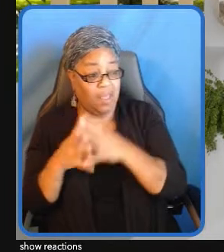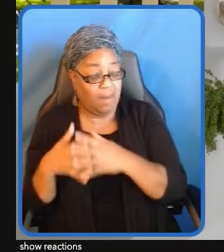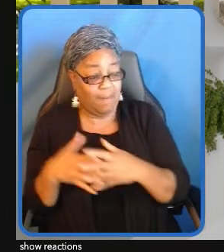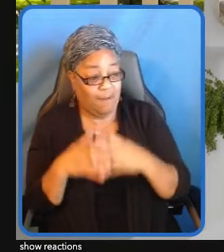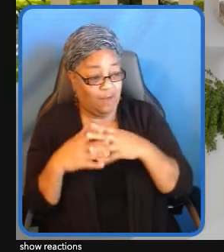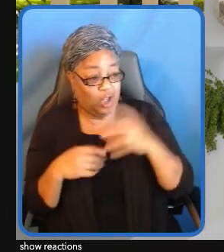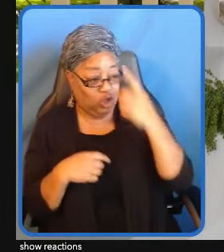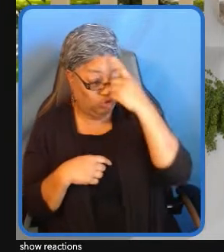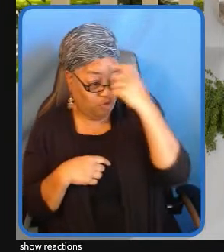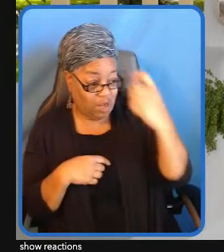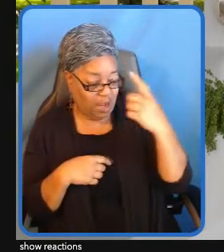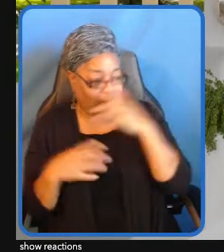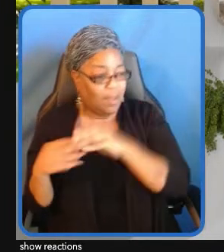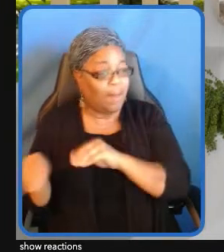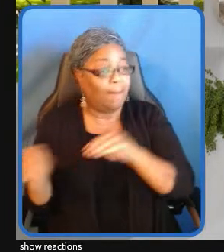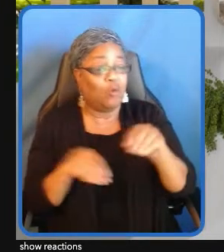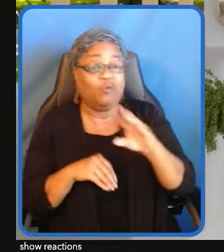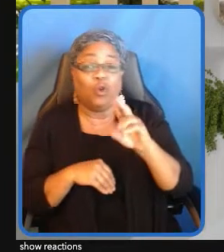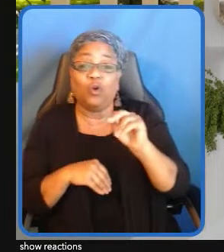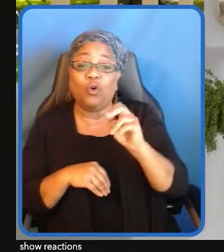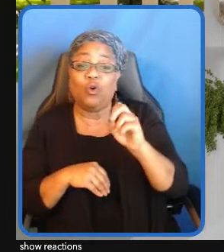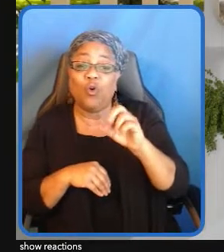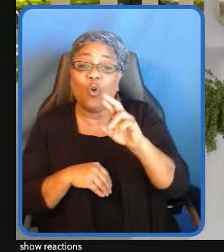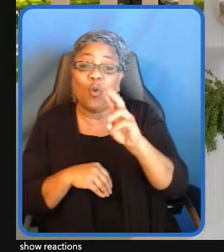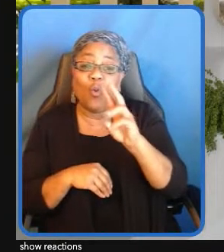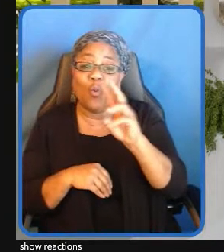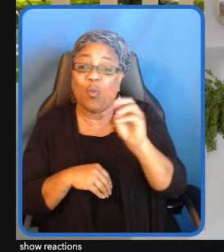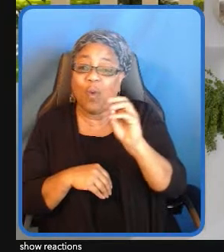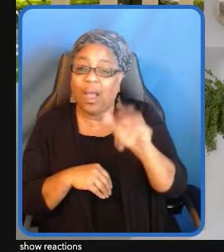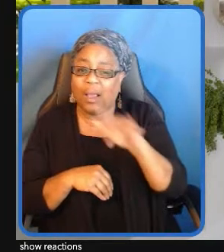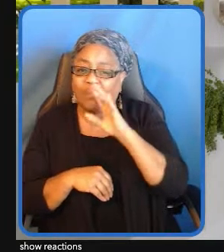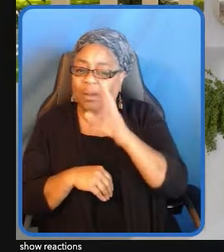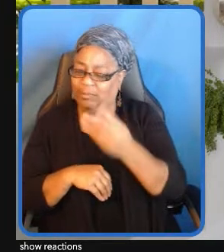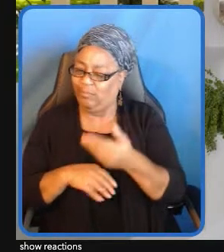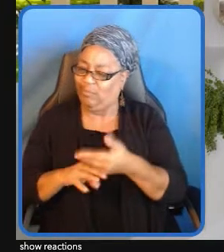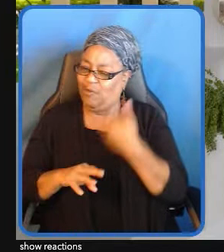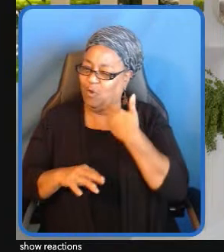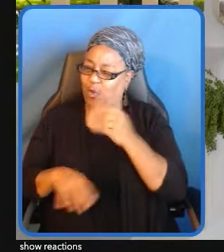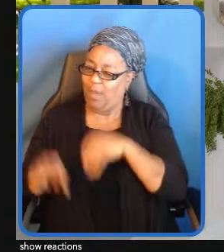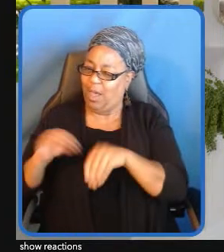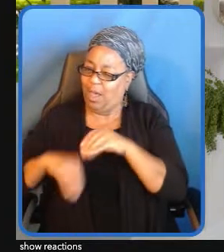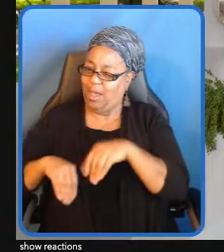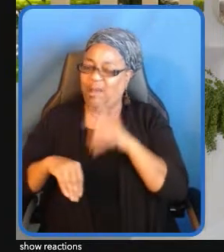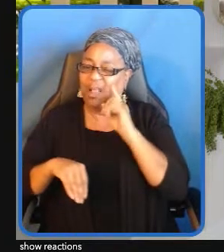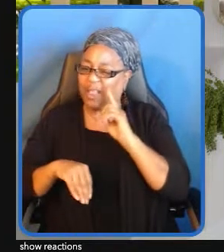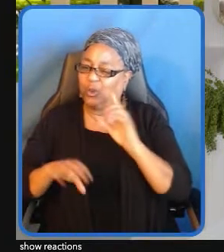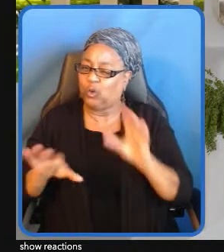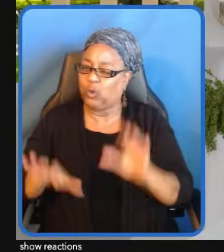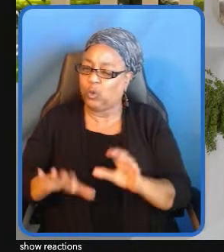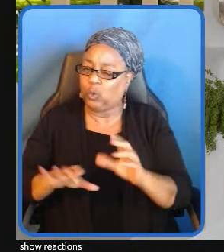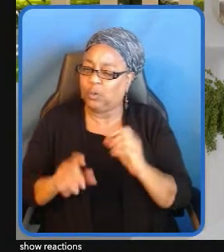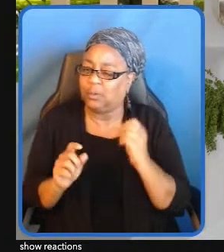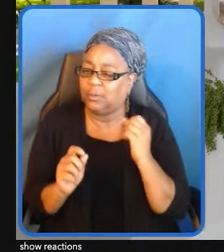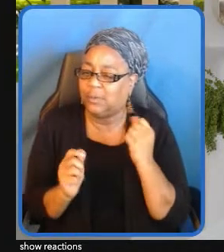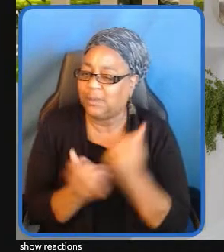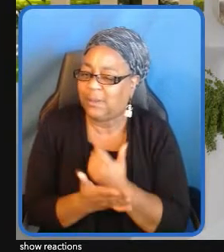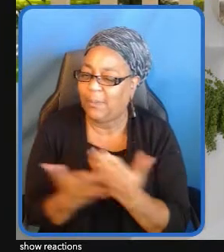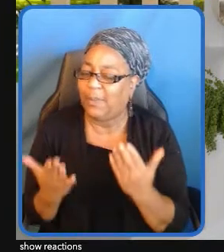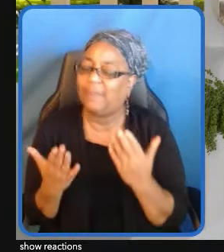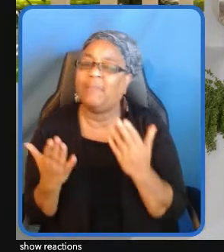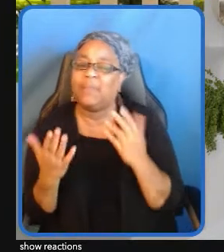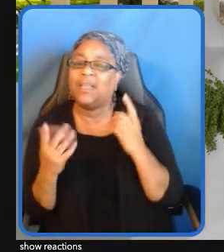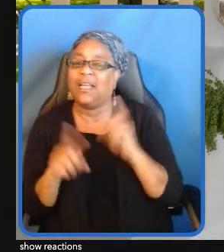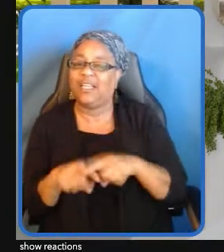Norway. Before you pack your bags, though, let's sign up to do something game-changing together. Because no one person, no one